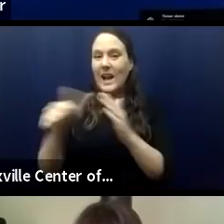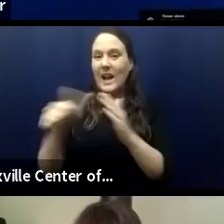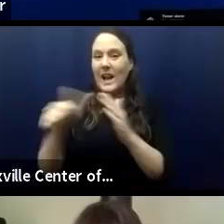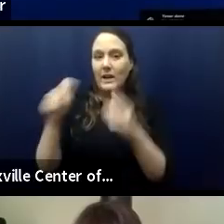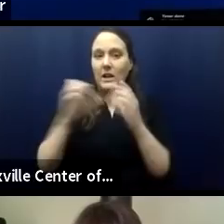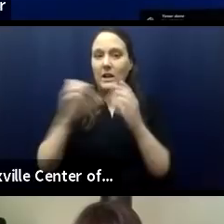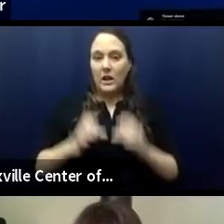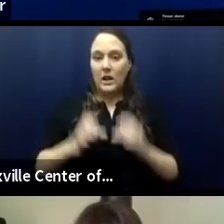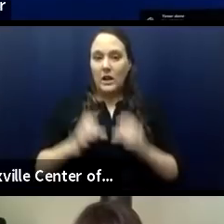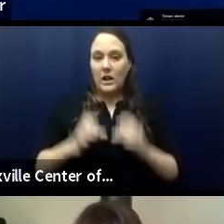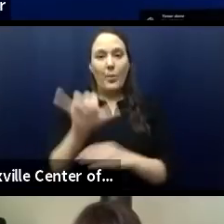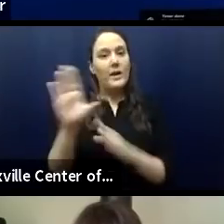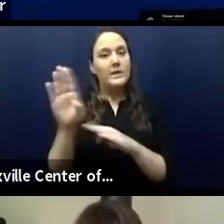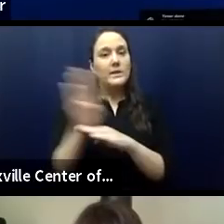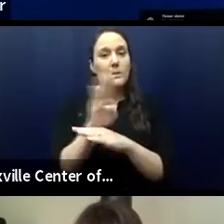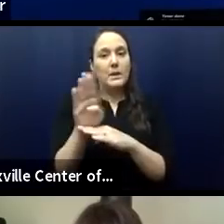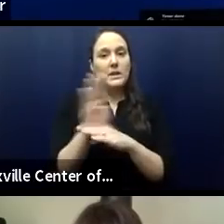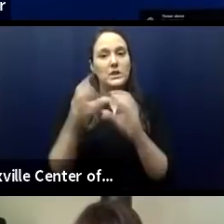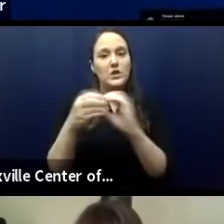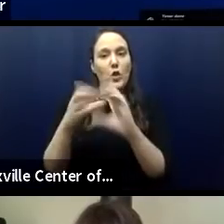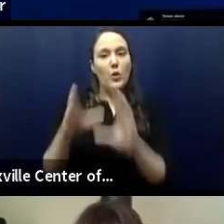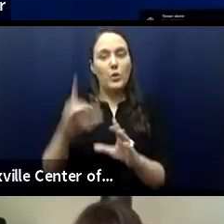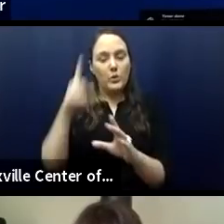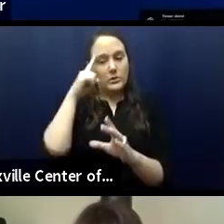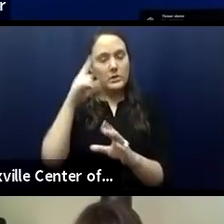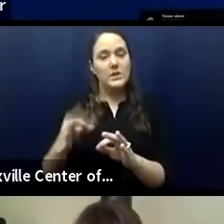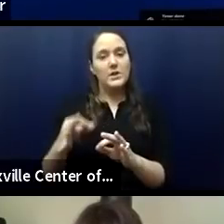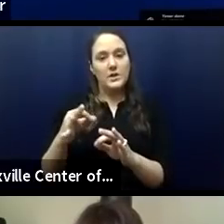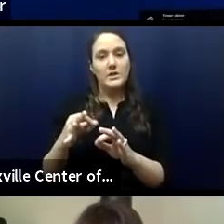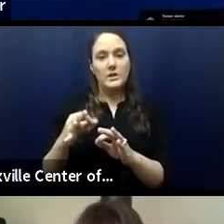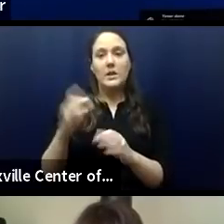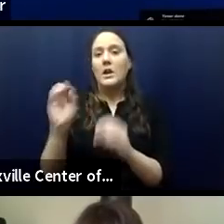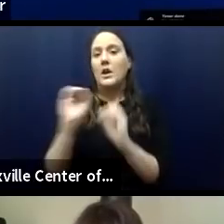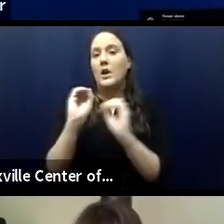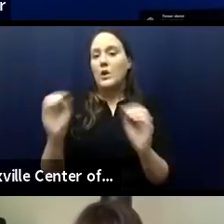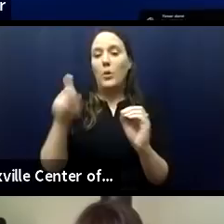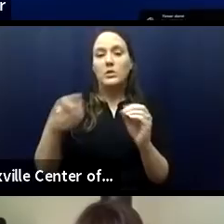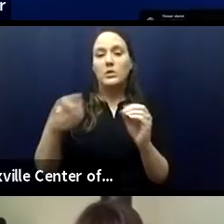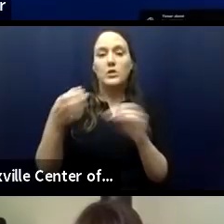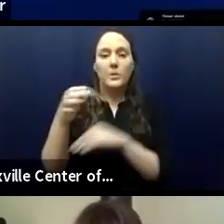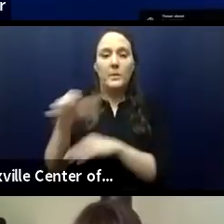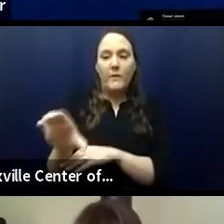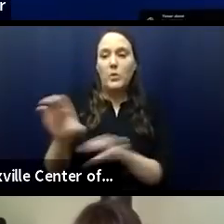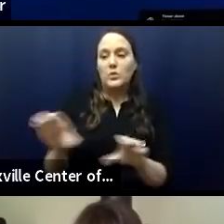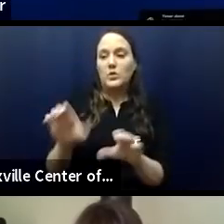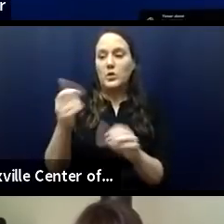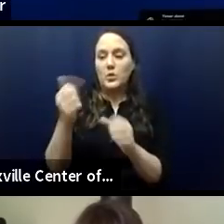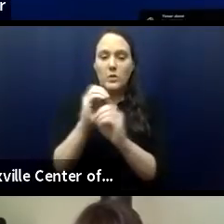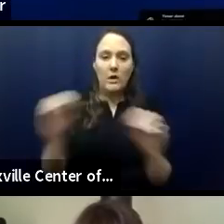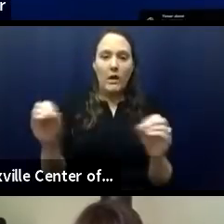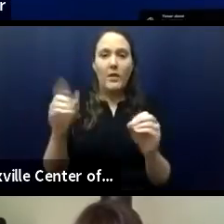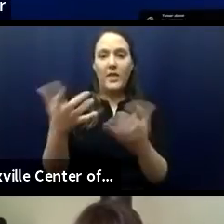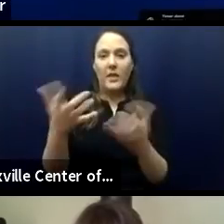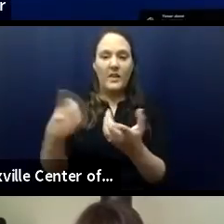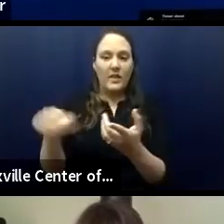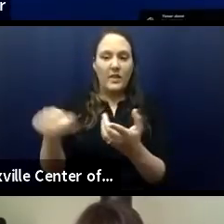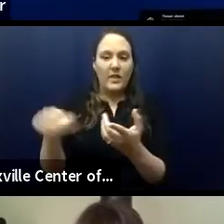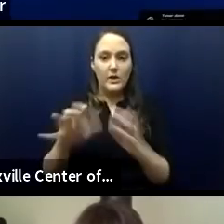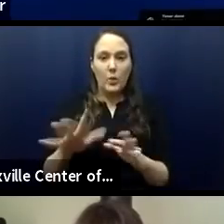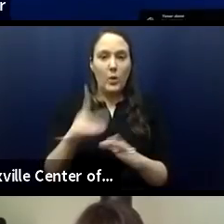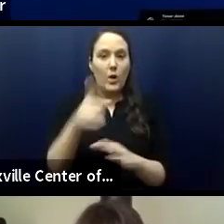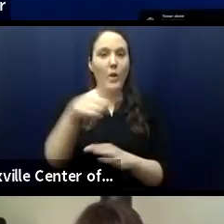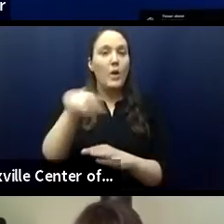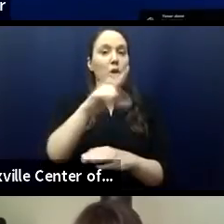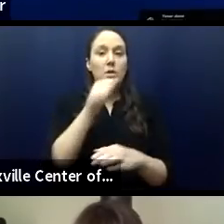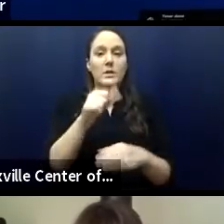business owner decision, and no one should be forced to do anything they do not want to do. You are not elected